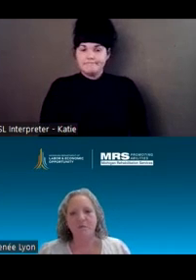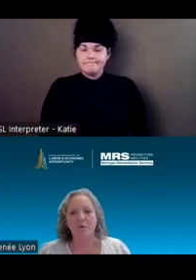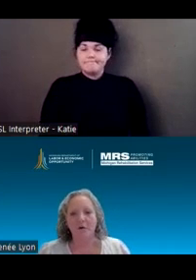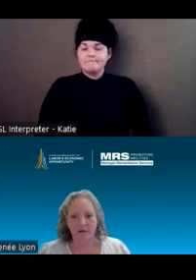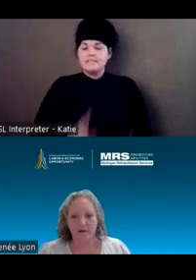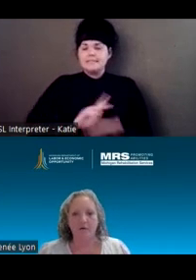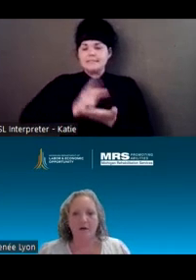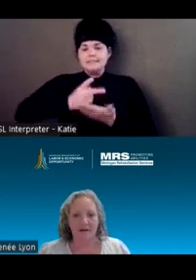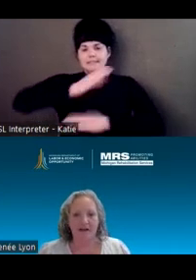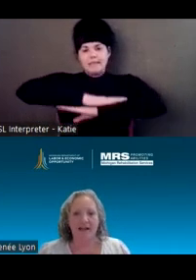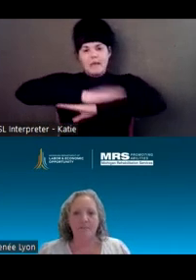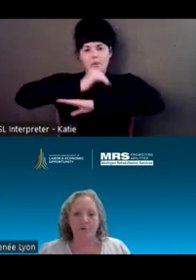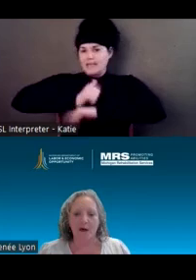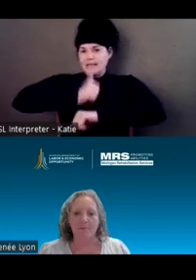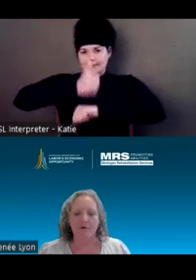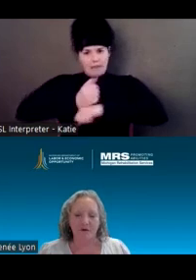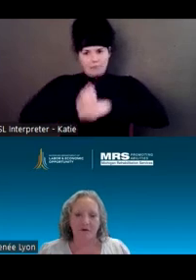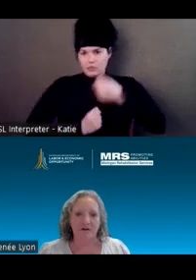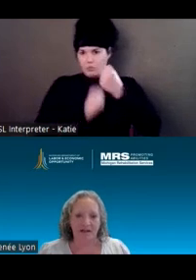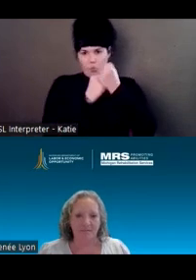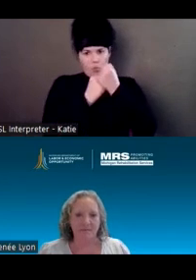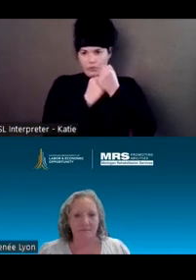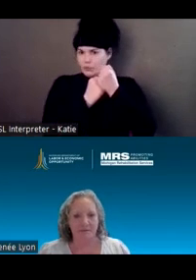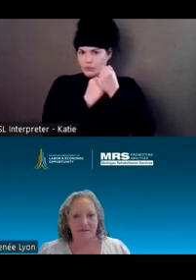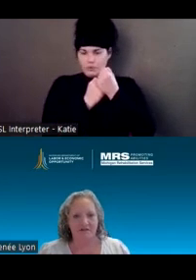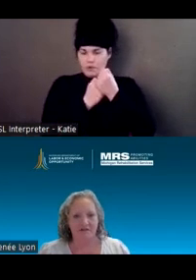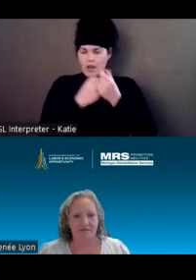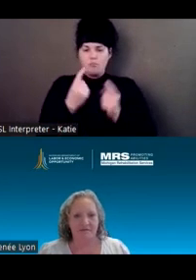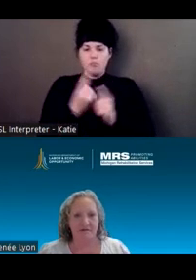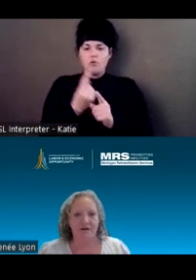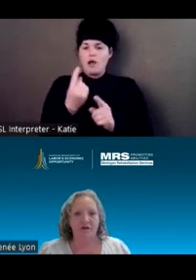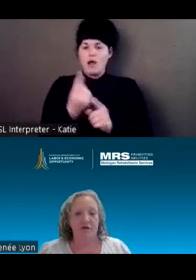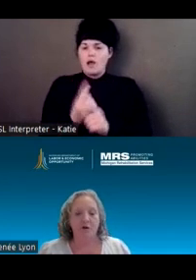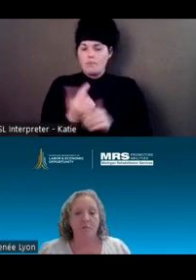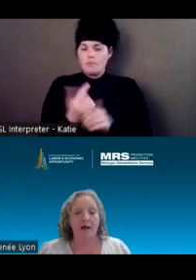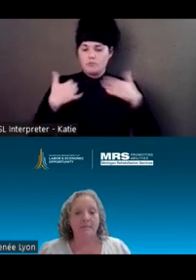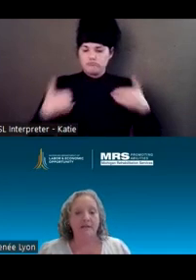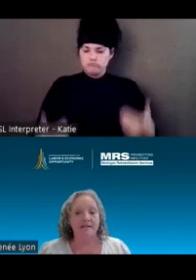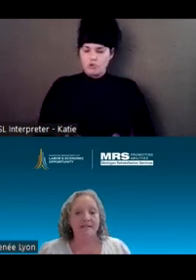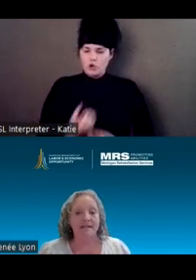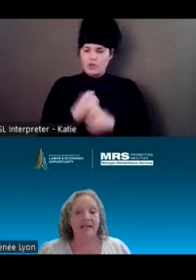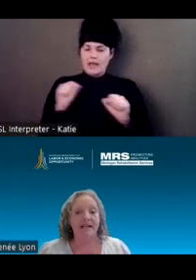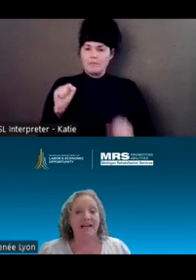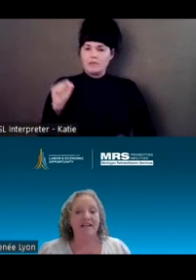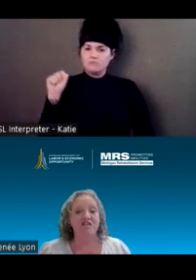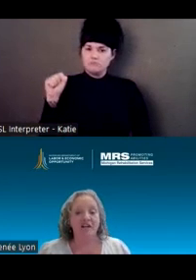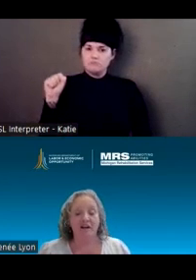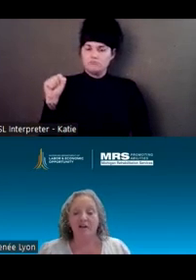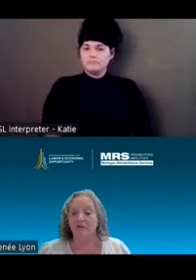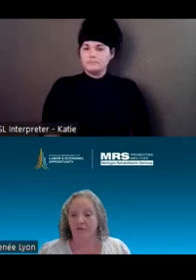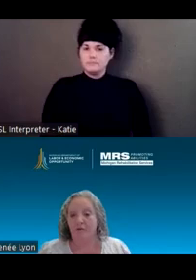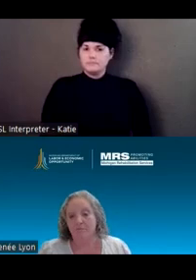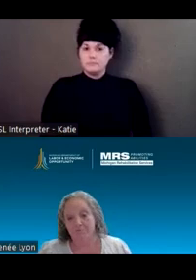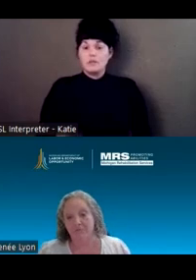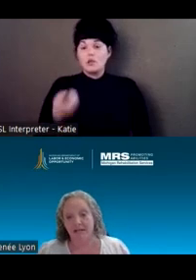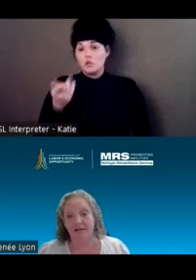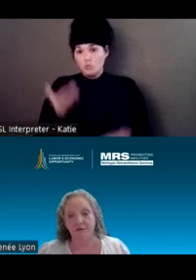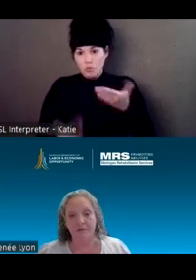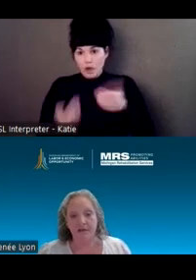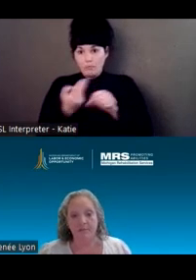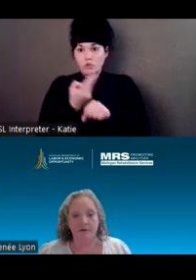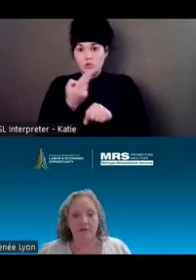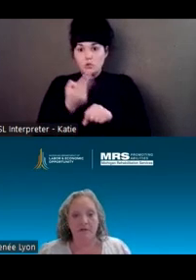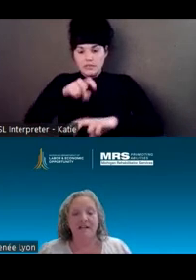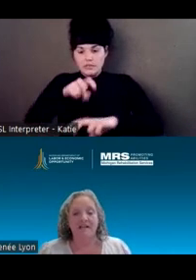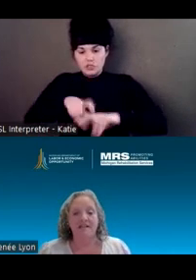to support you in a proper ergonomic position. You are probably sitting on a chair from the dining